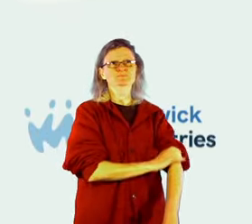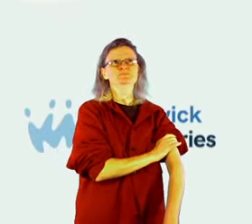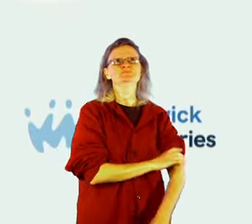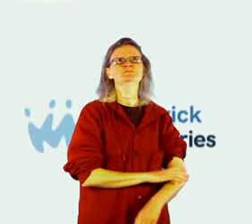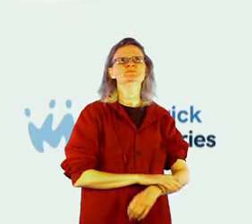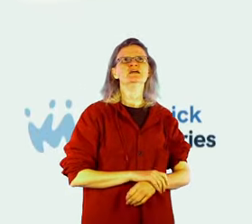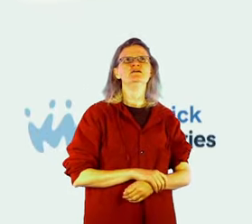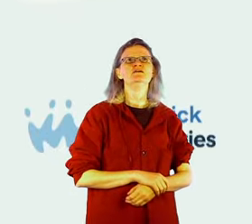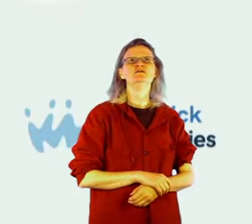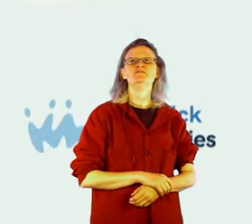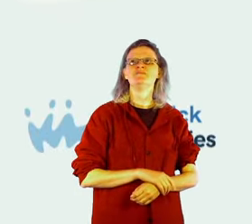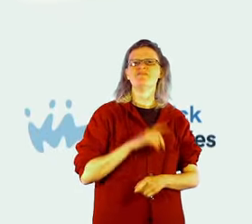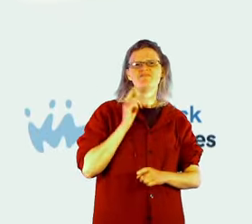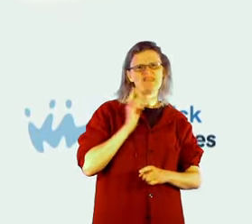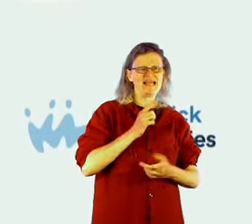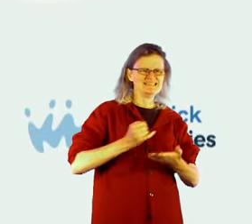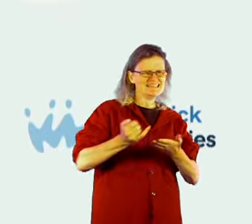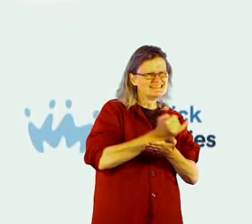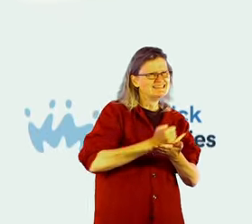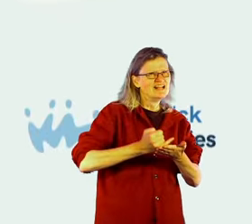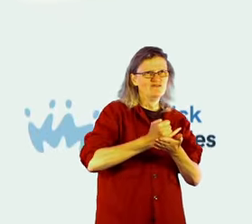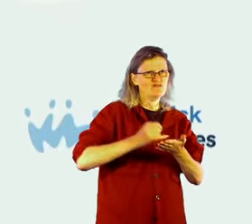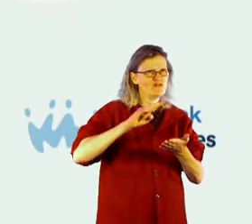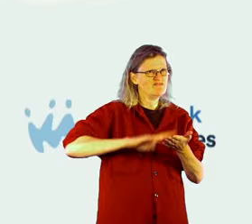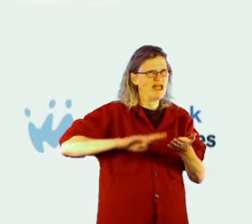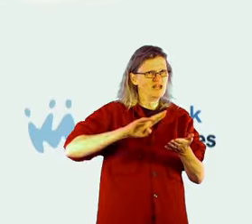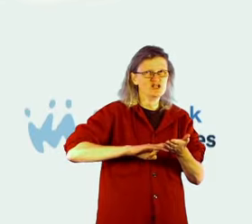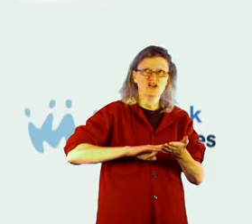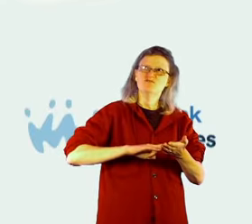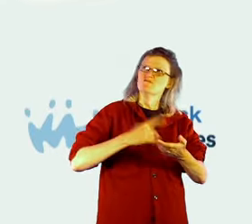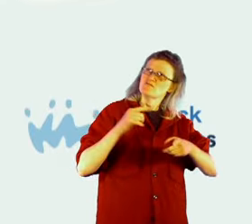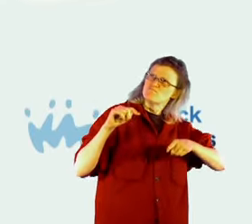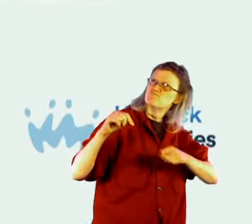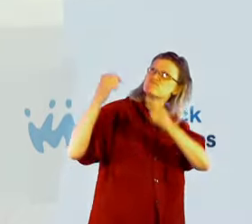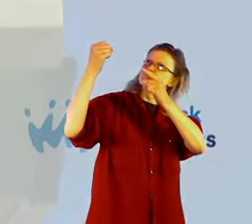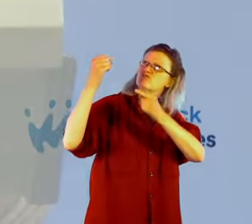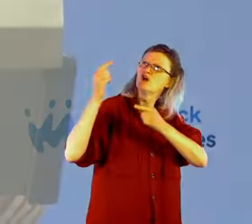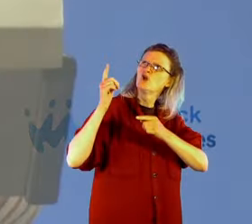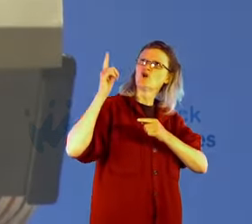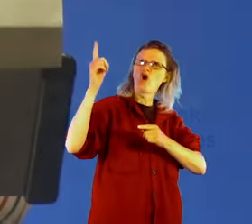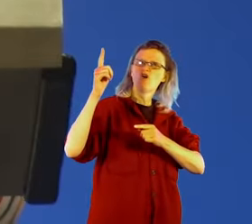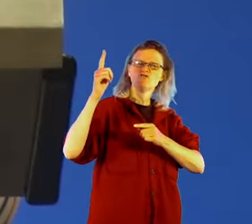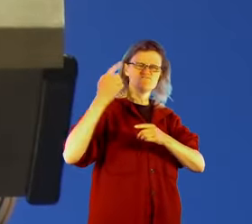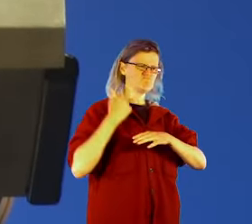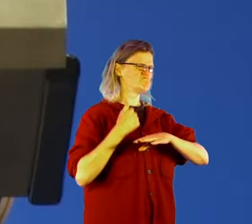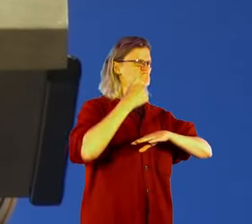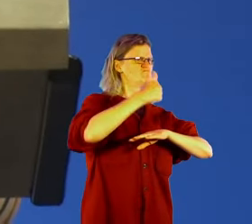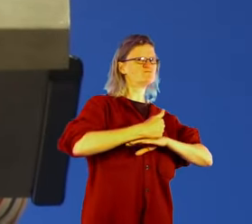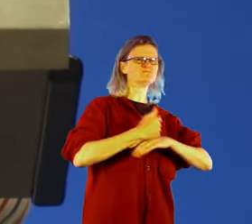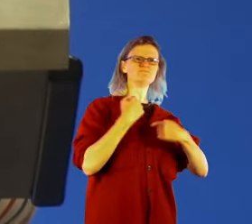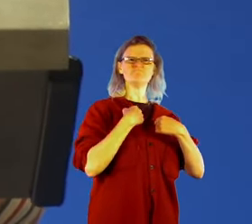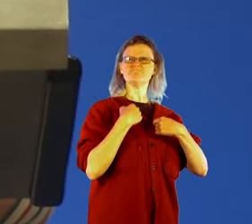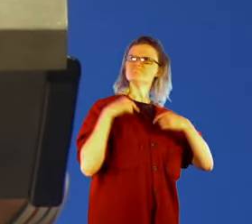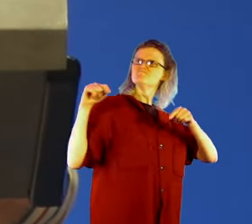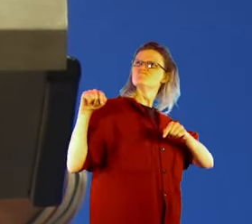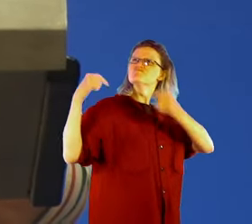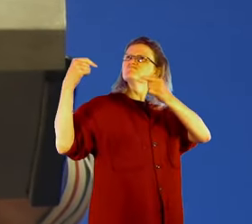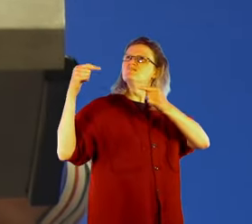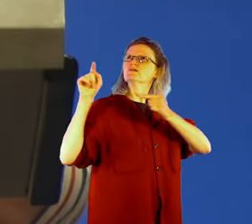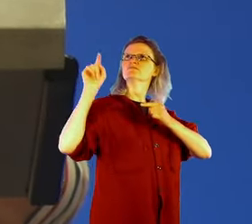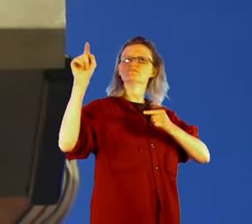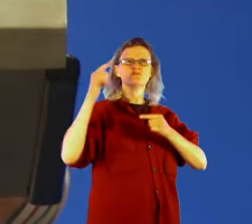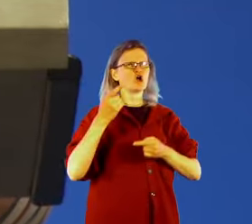That is the very nature of sin, isn't it? To oppose God, to set ourselves in opposition